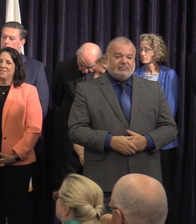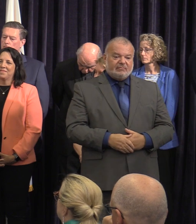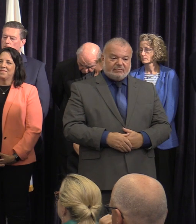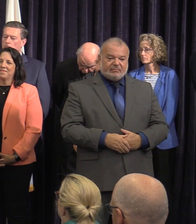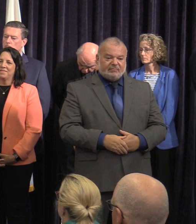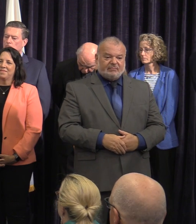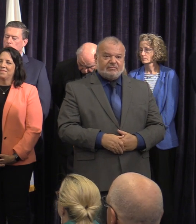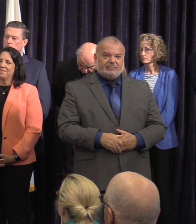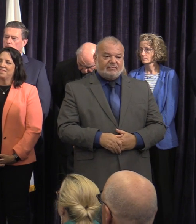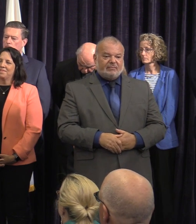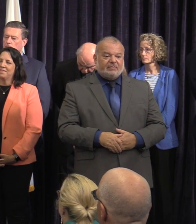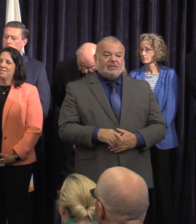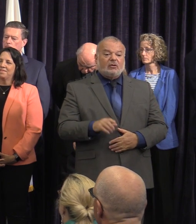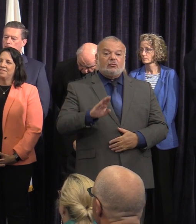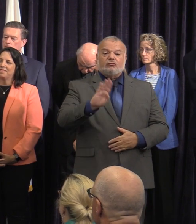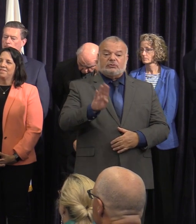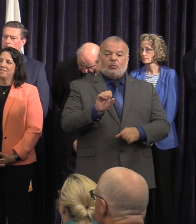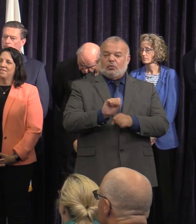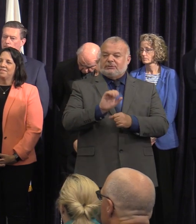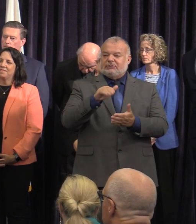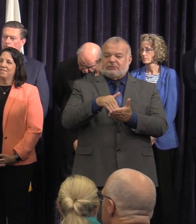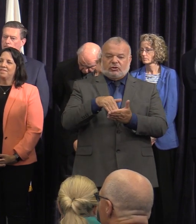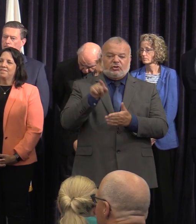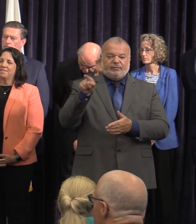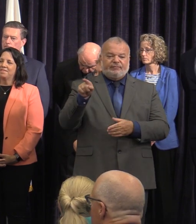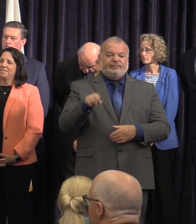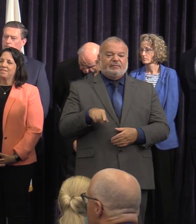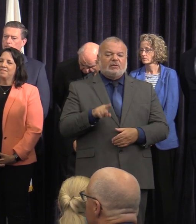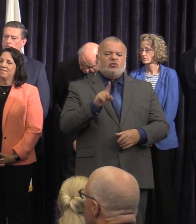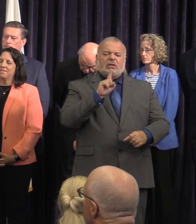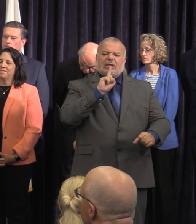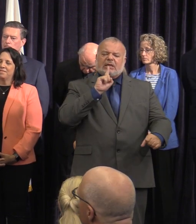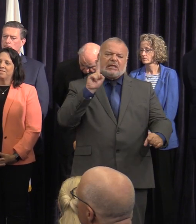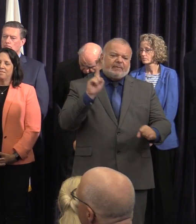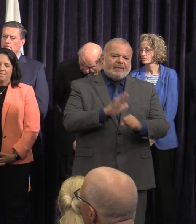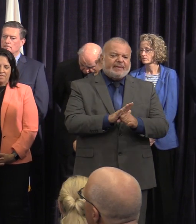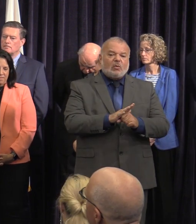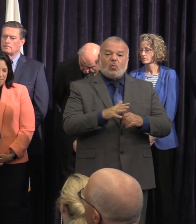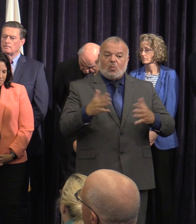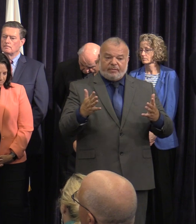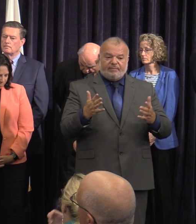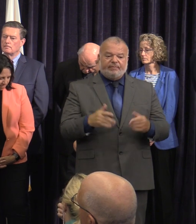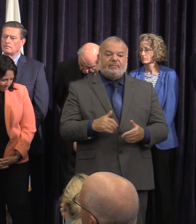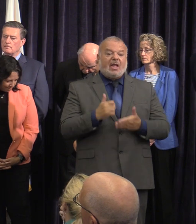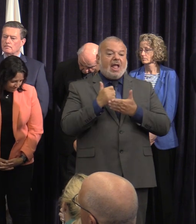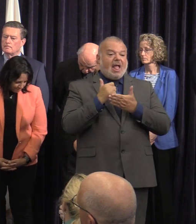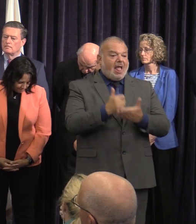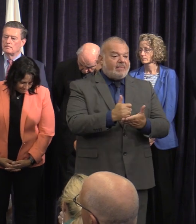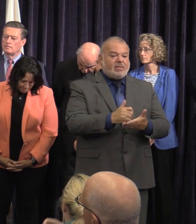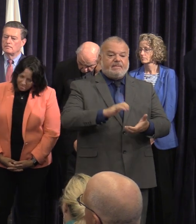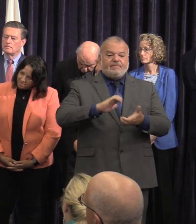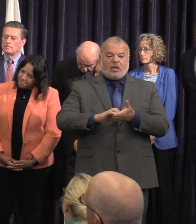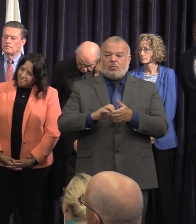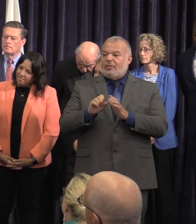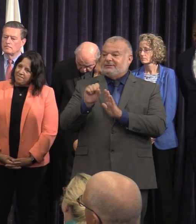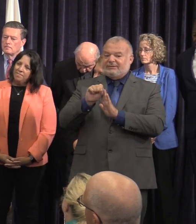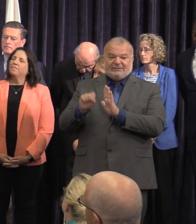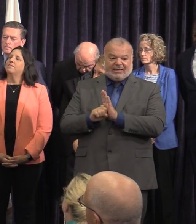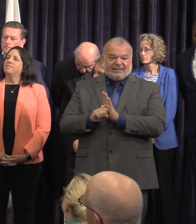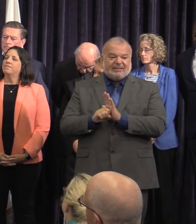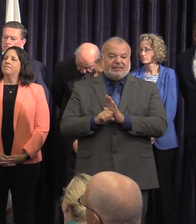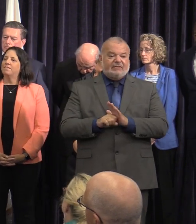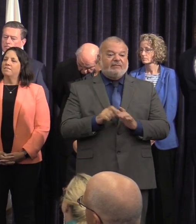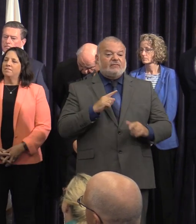the Brazilian Worker Center every day to help in partnership with the state to ensure that